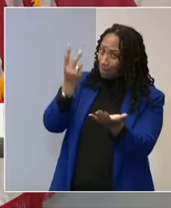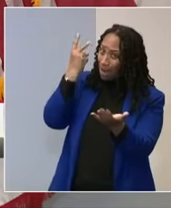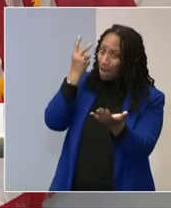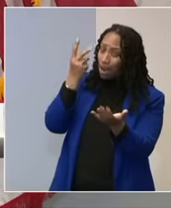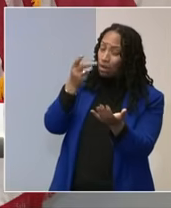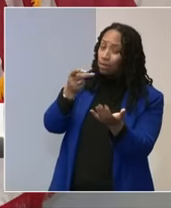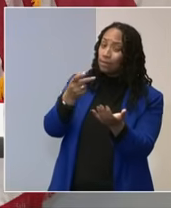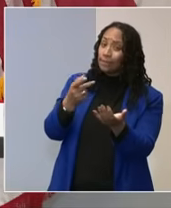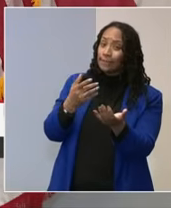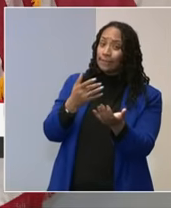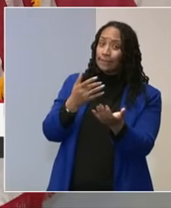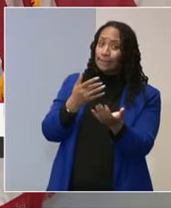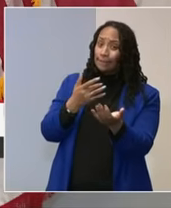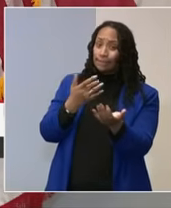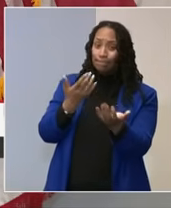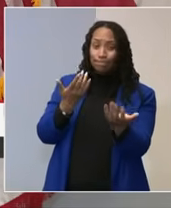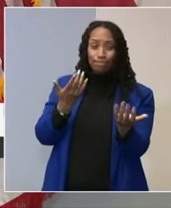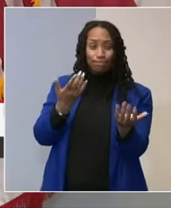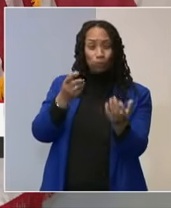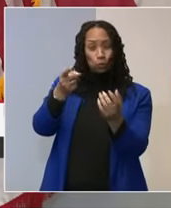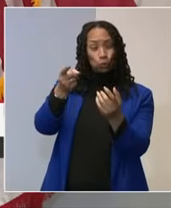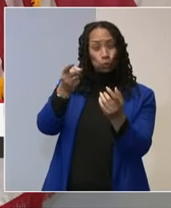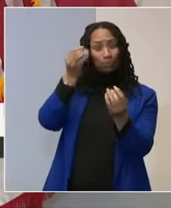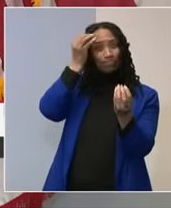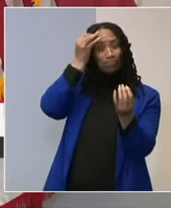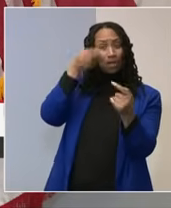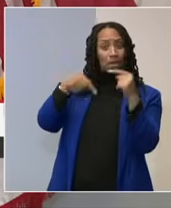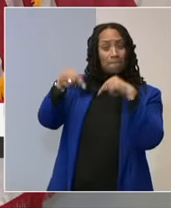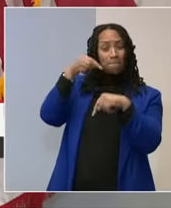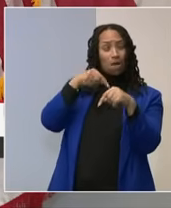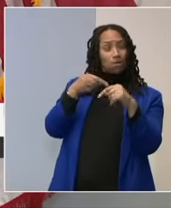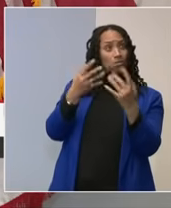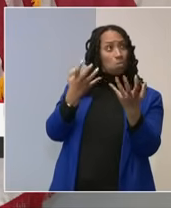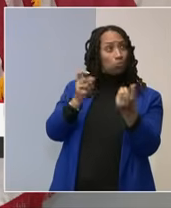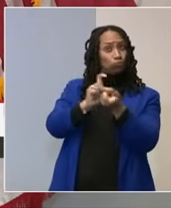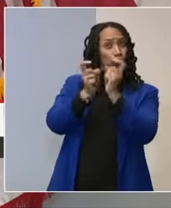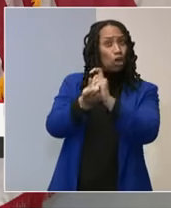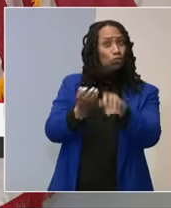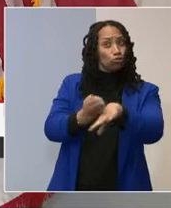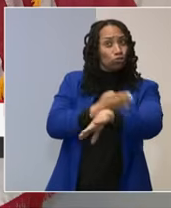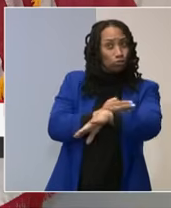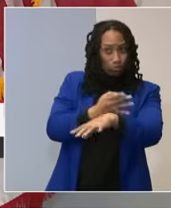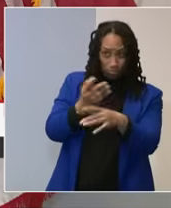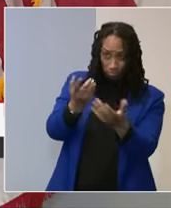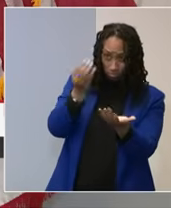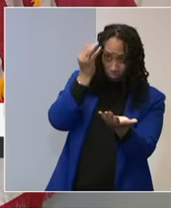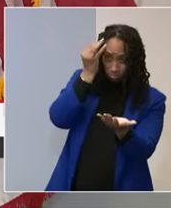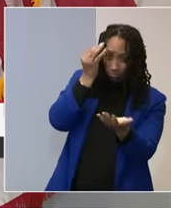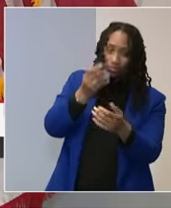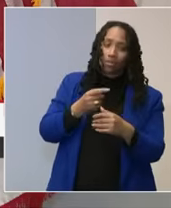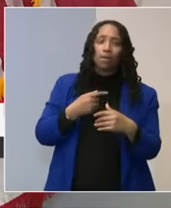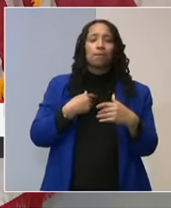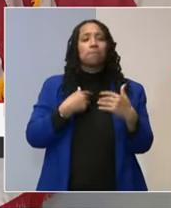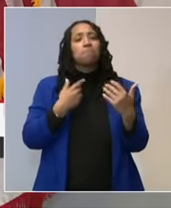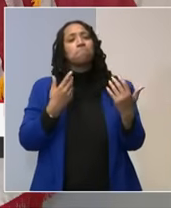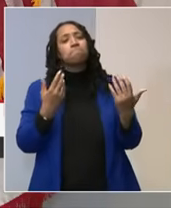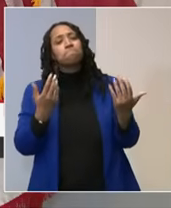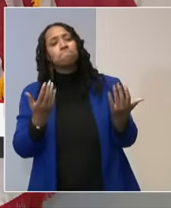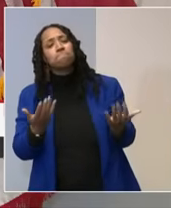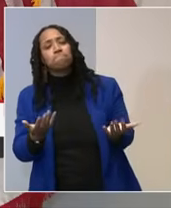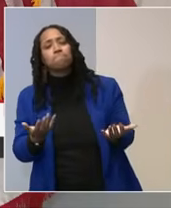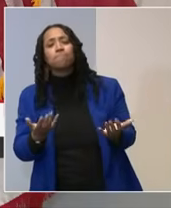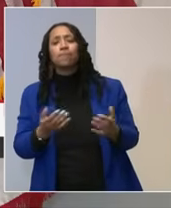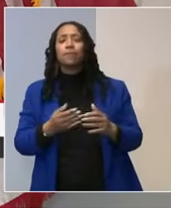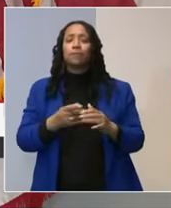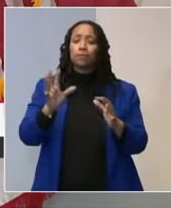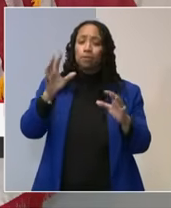we faced unprecedented action by a president. We laid out a way to get out of it, and